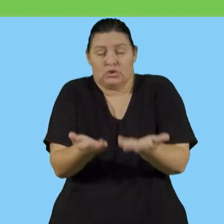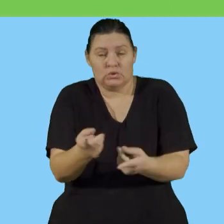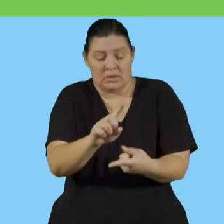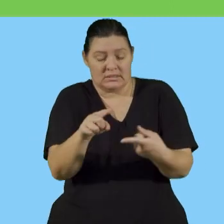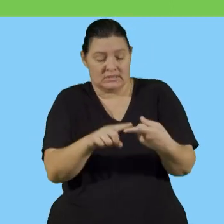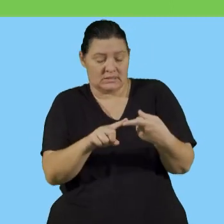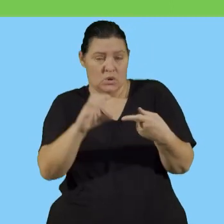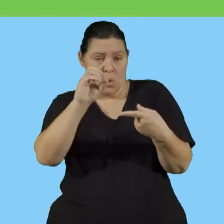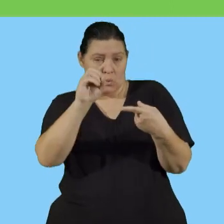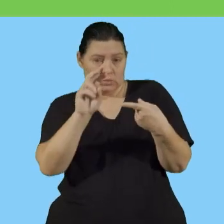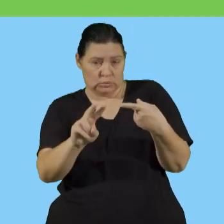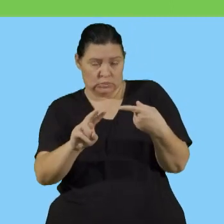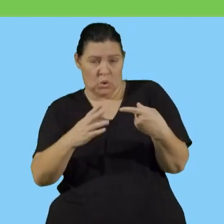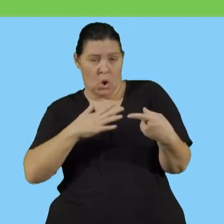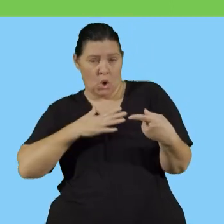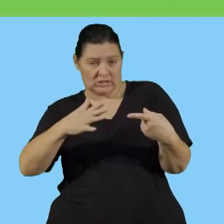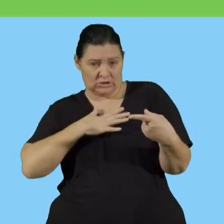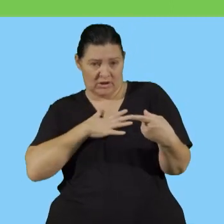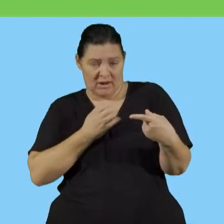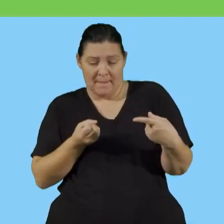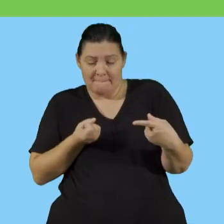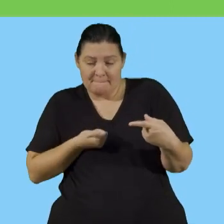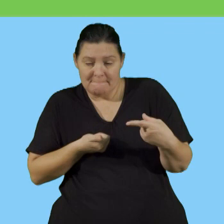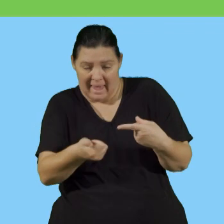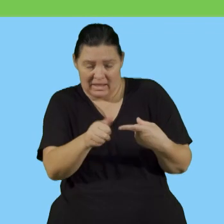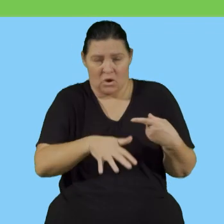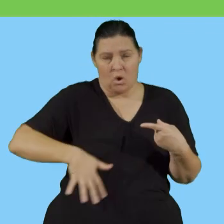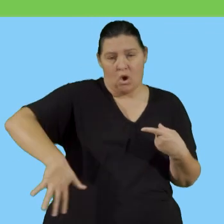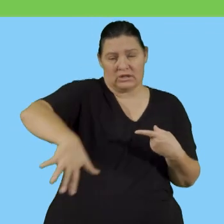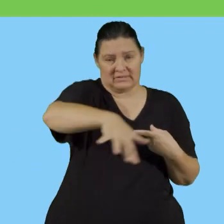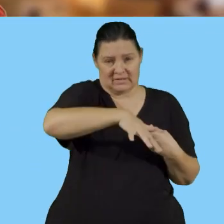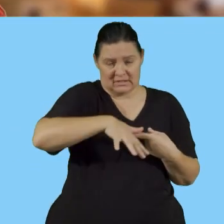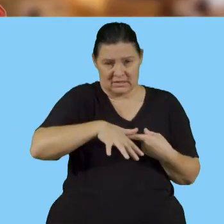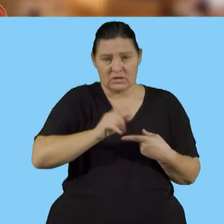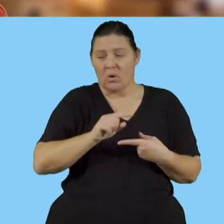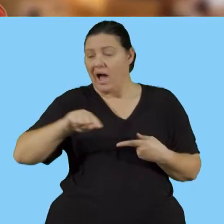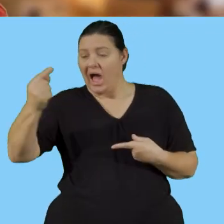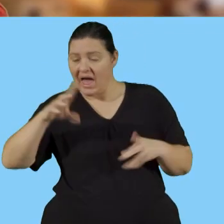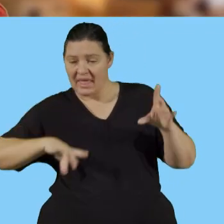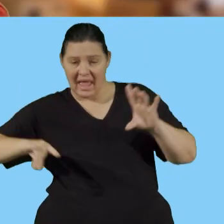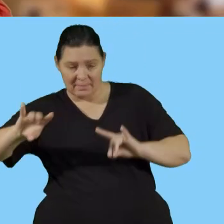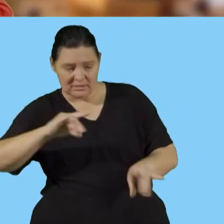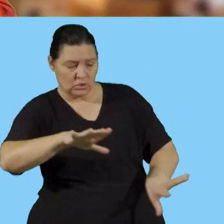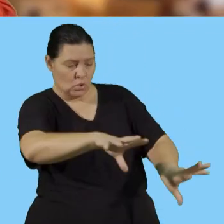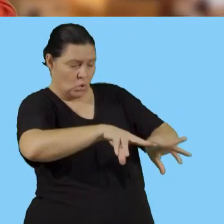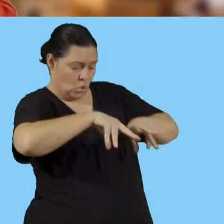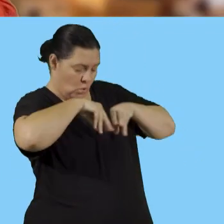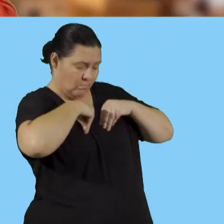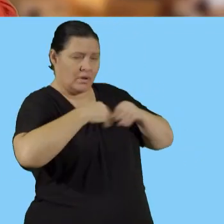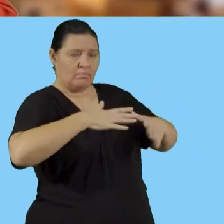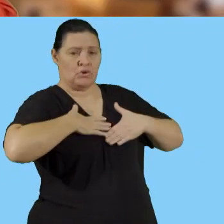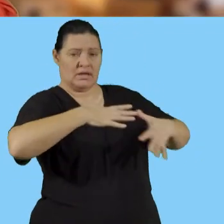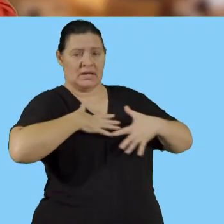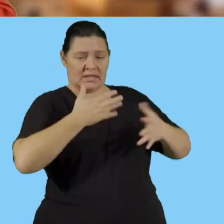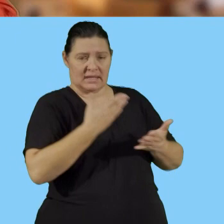oxygen, which is released back into the atmosphere to assist other living organisms during their